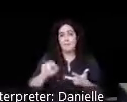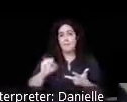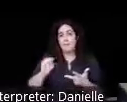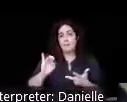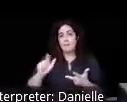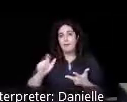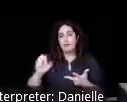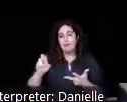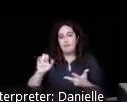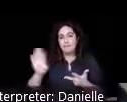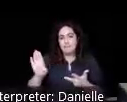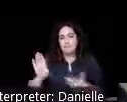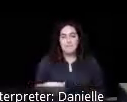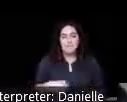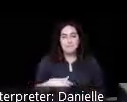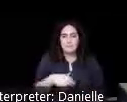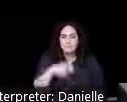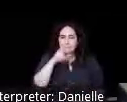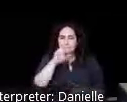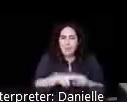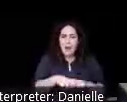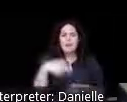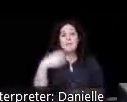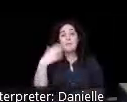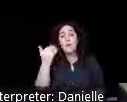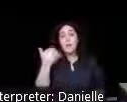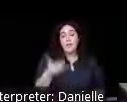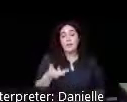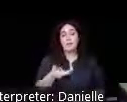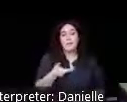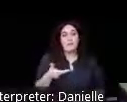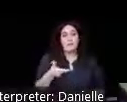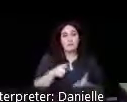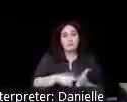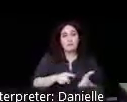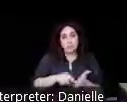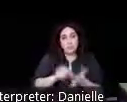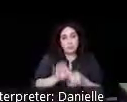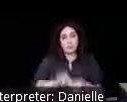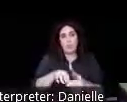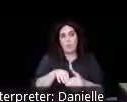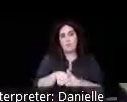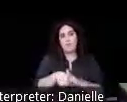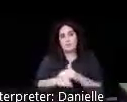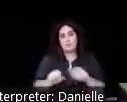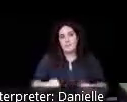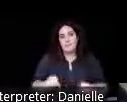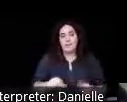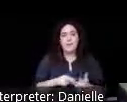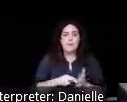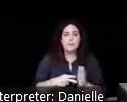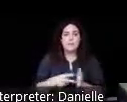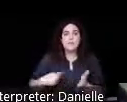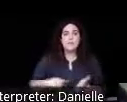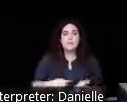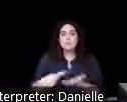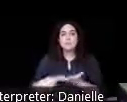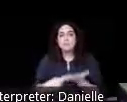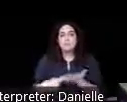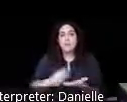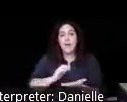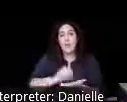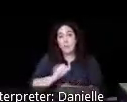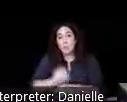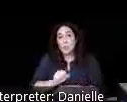accessibility researchers. So we got to have many introspective discussions about not only the findings of the work that we conducted, but our